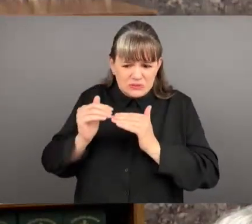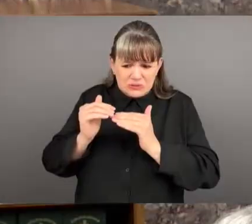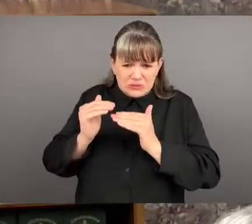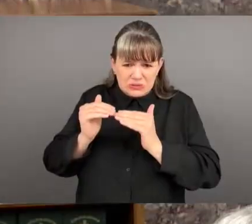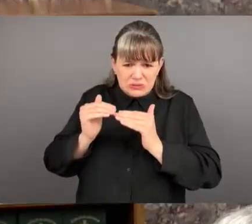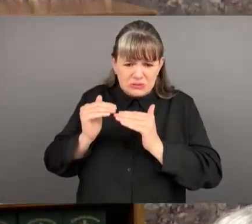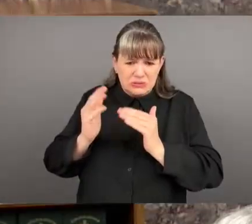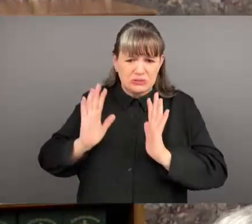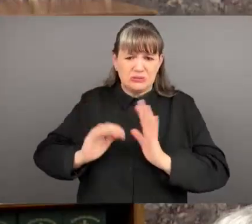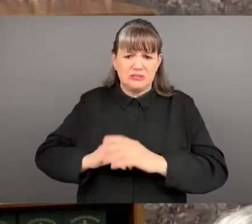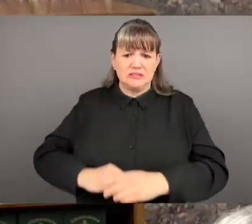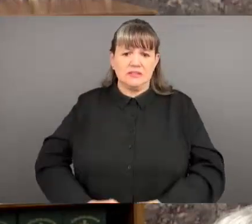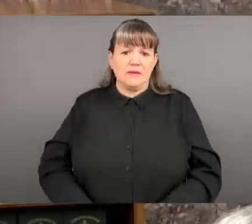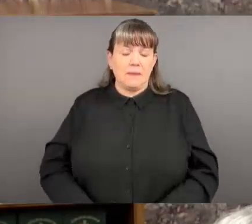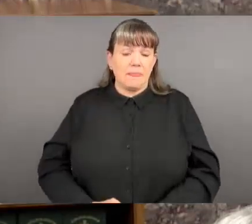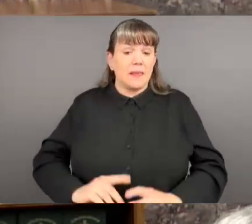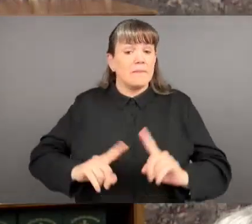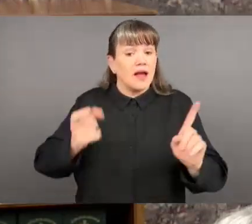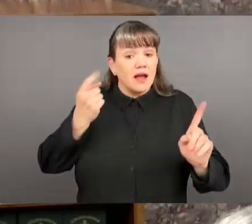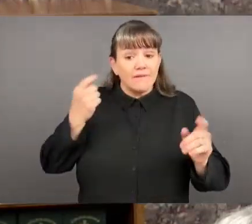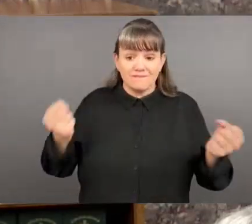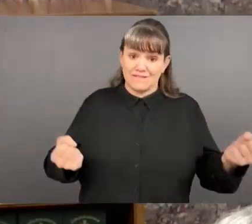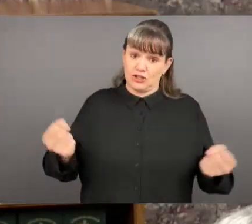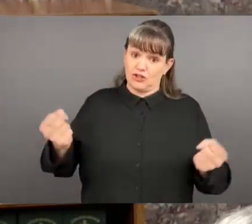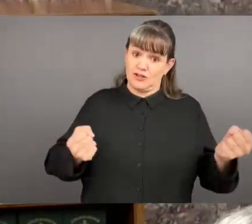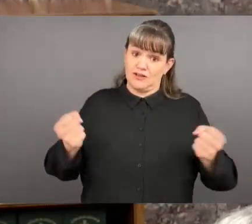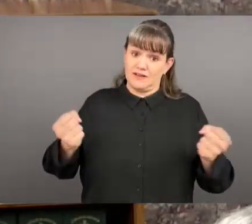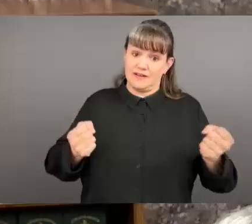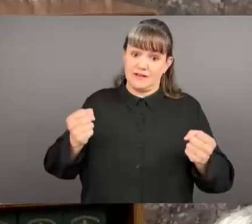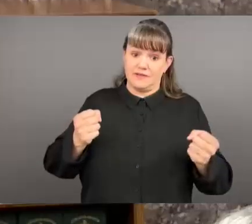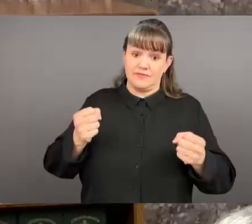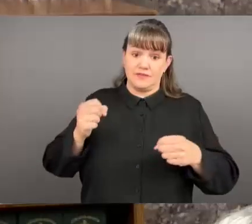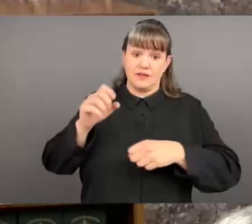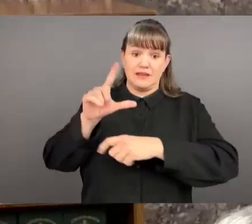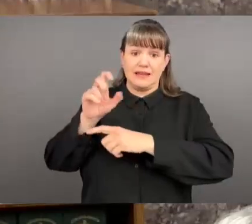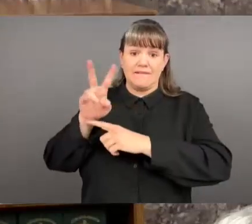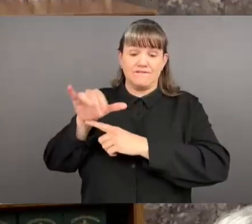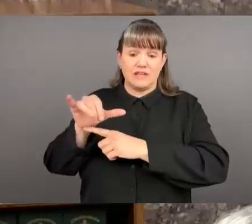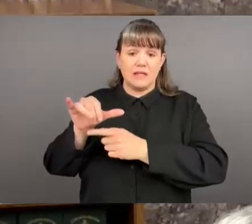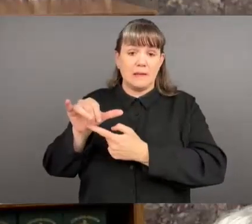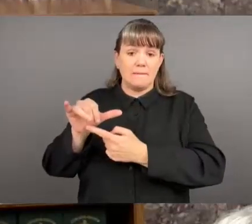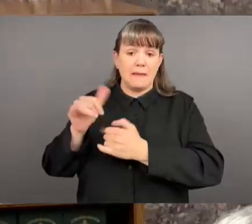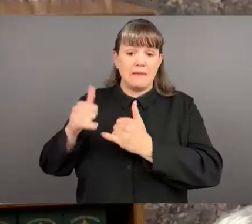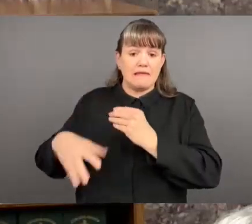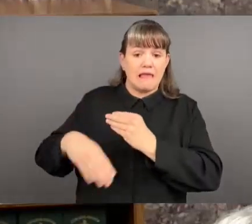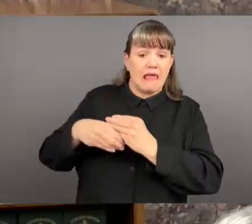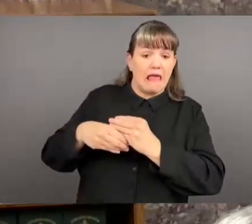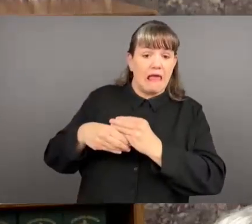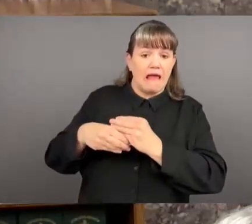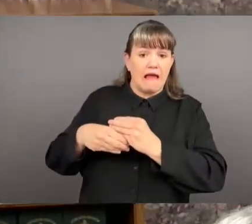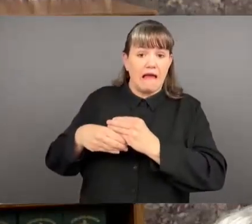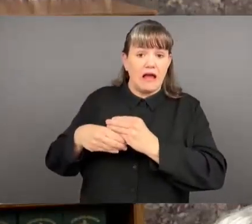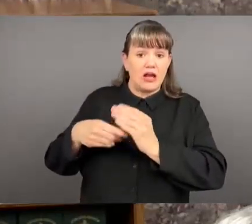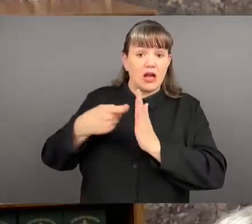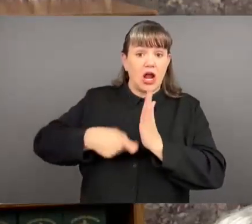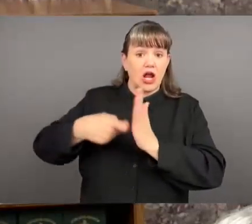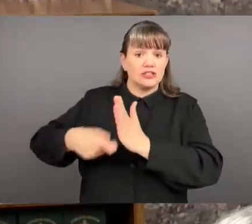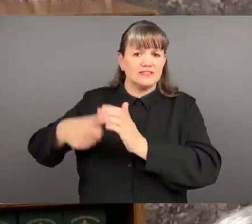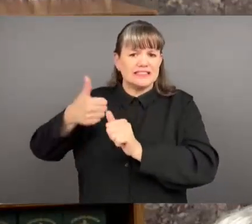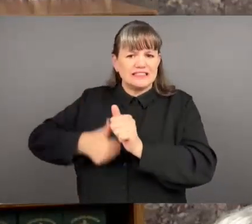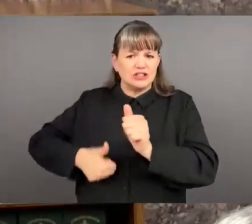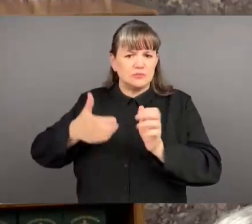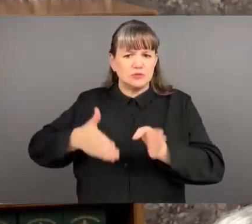$200 annually is now being considered. In 2021, the Minister of Finance, or 2001, I should